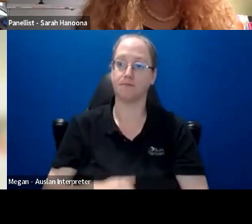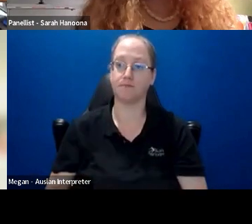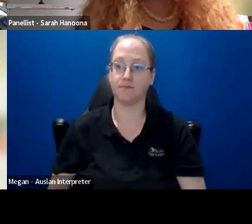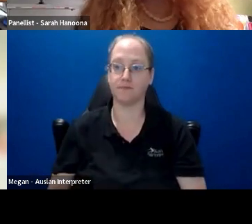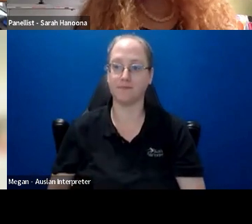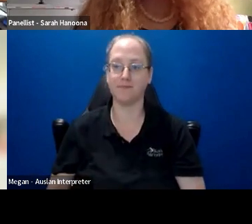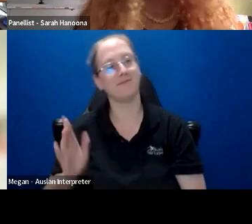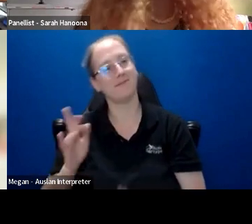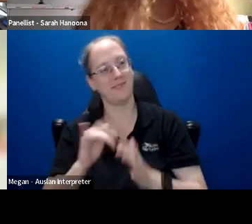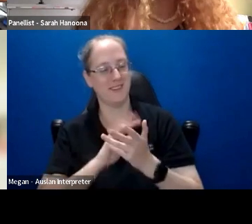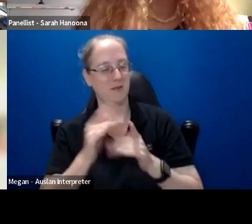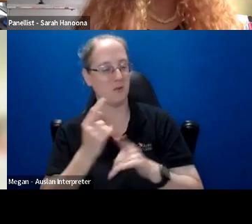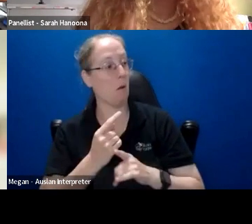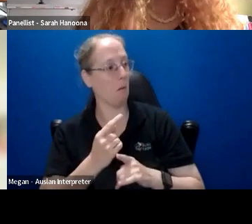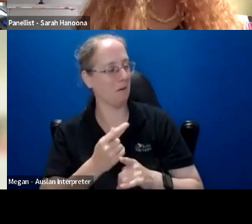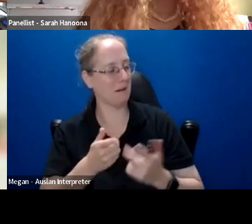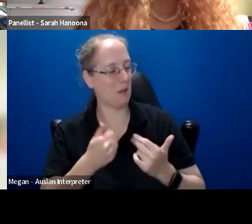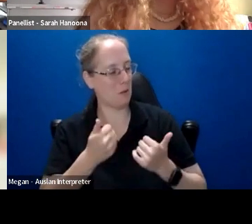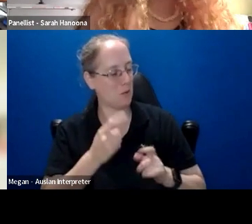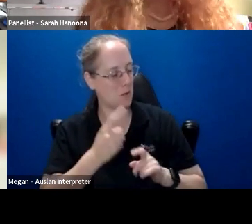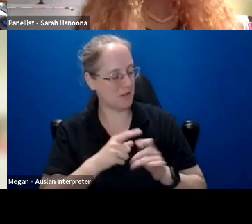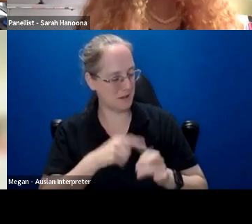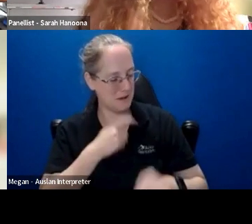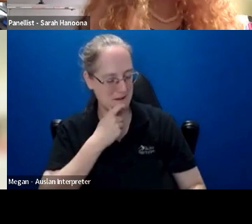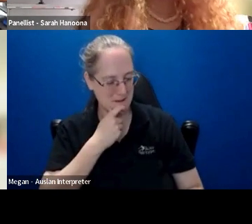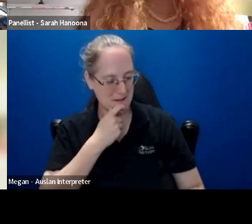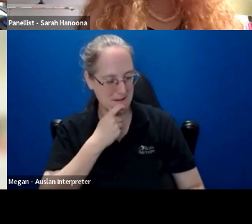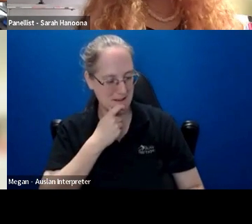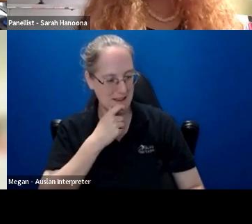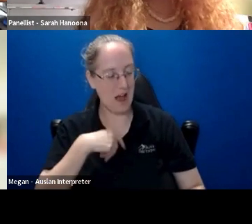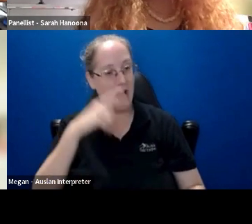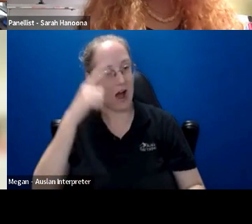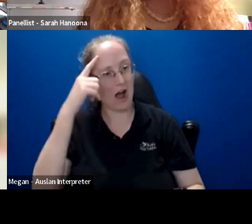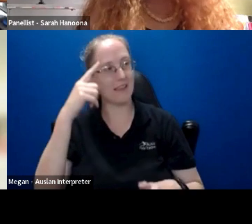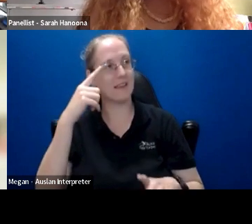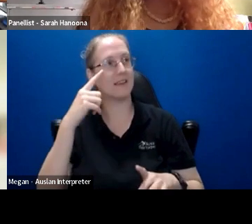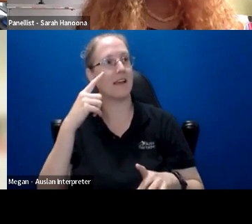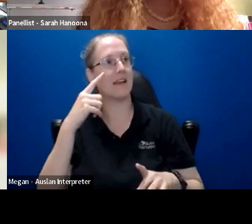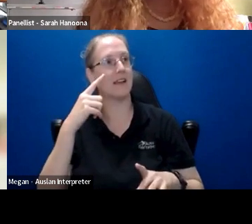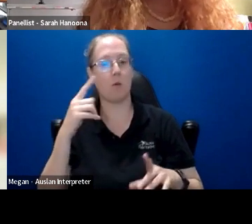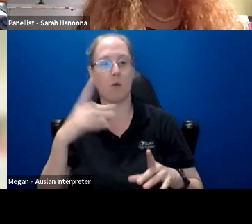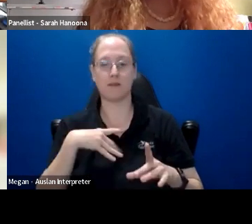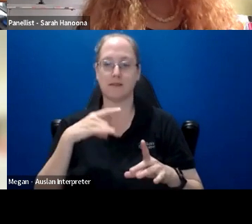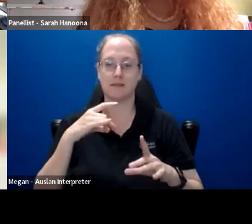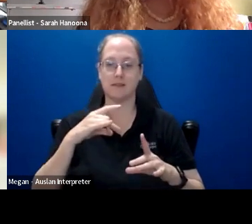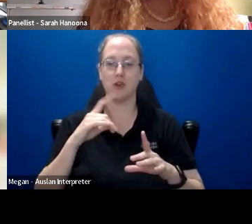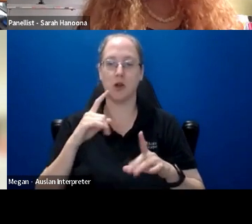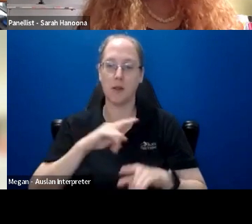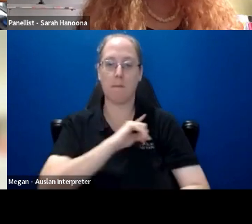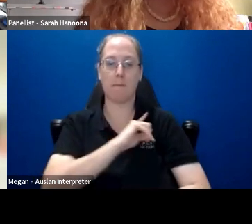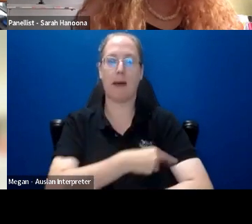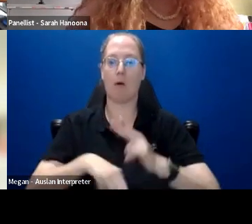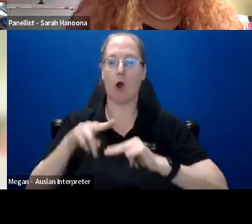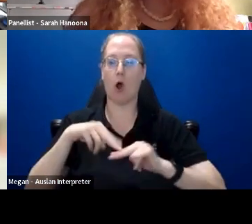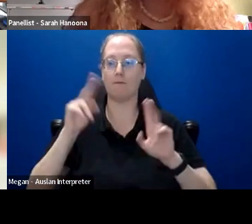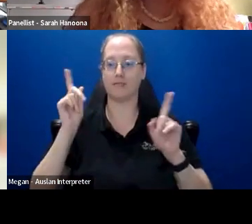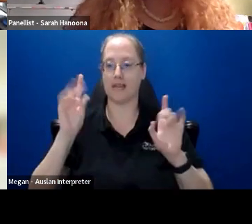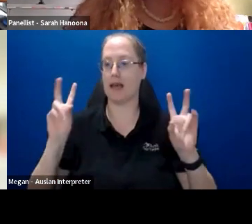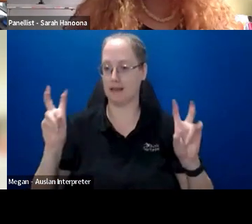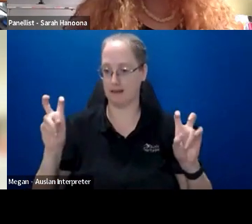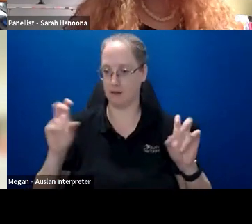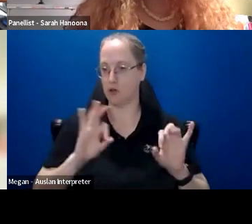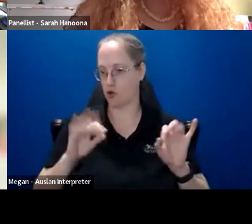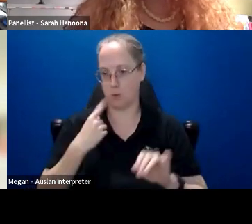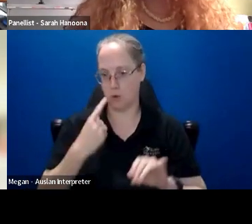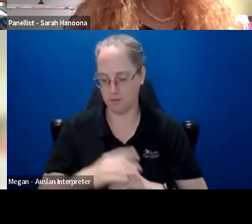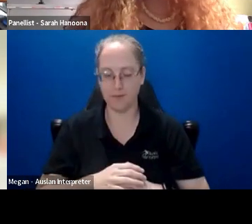This is another great question. So I believe in the power of today, not tomorrow. So for the future, to me, is